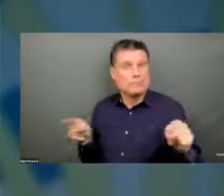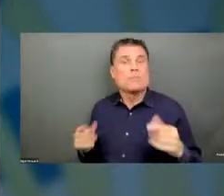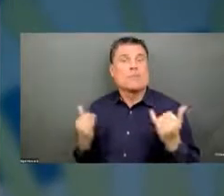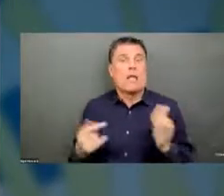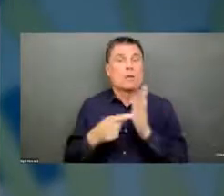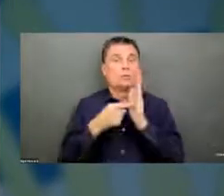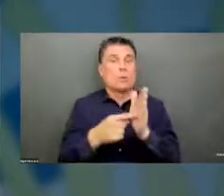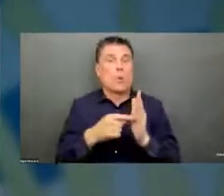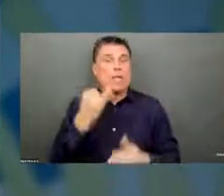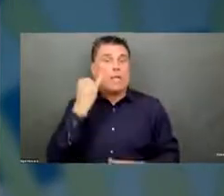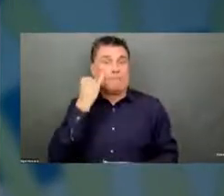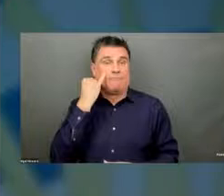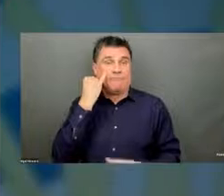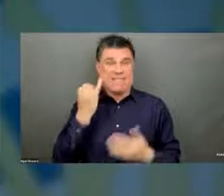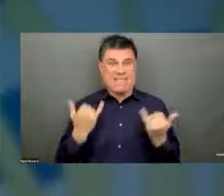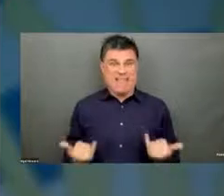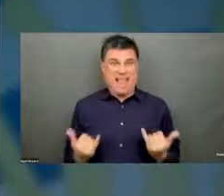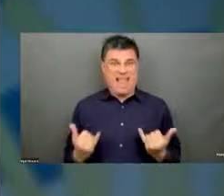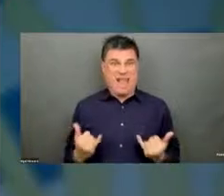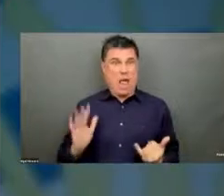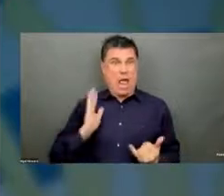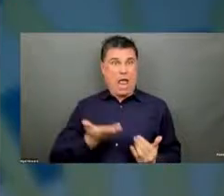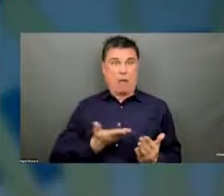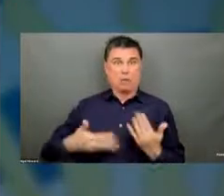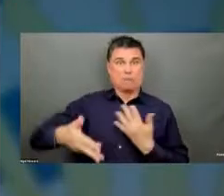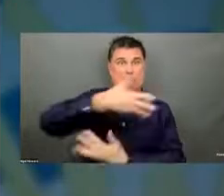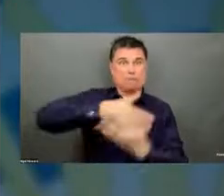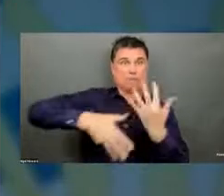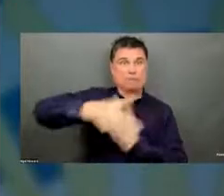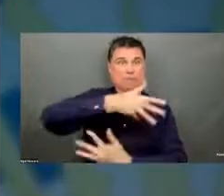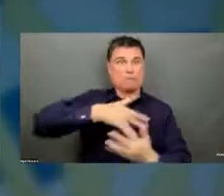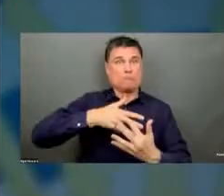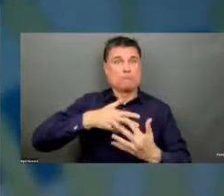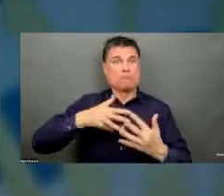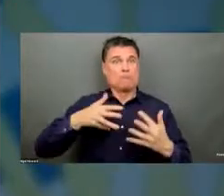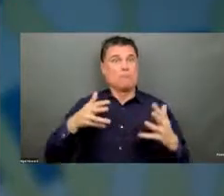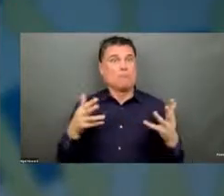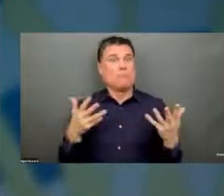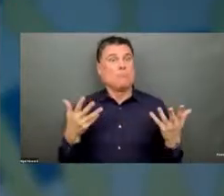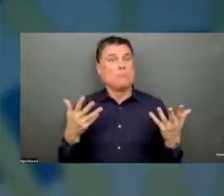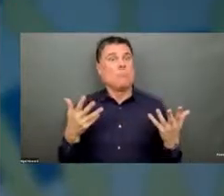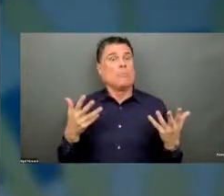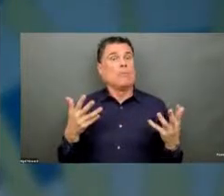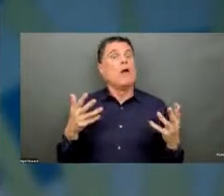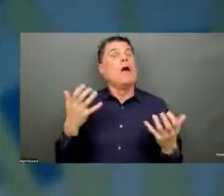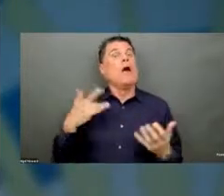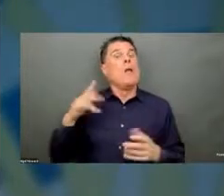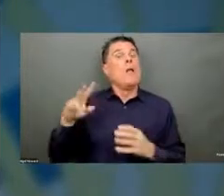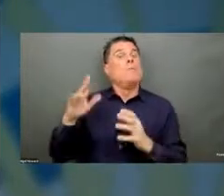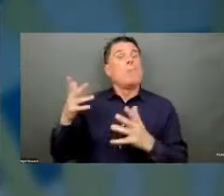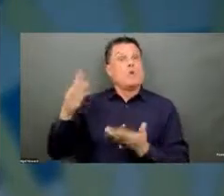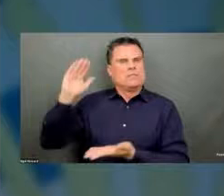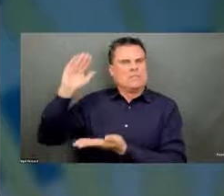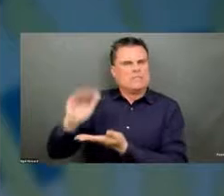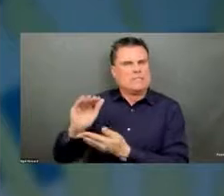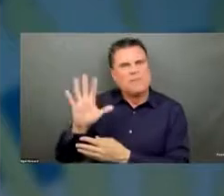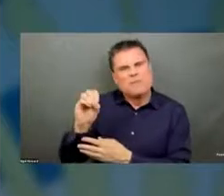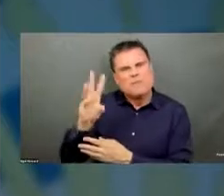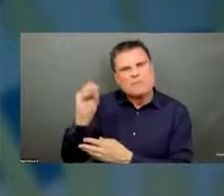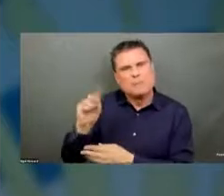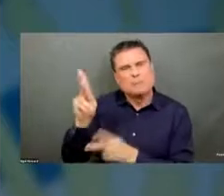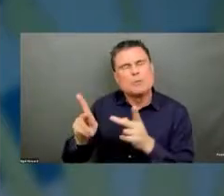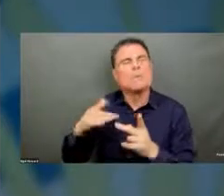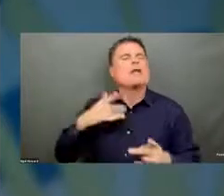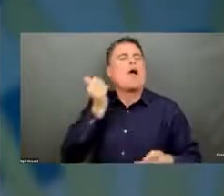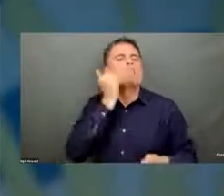infectious contact rates. In the past, when we know we can get it down to 40, 45, 50%, we